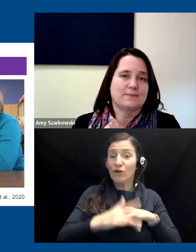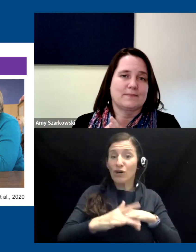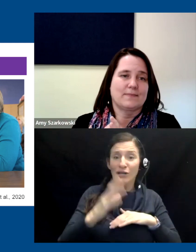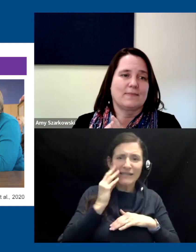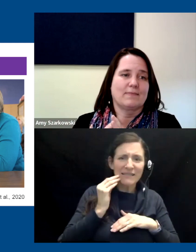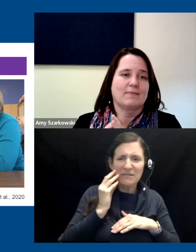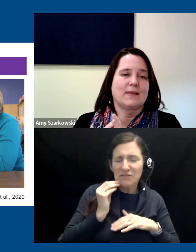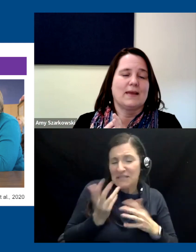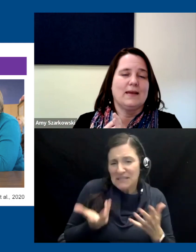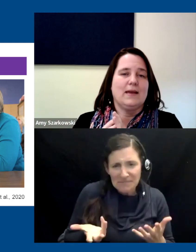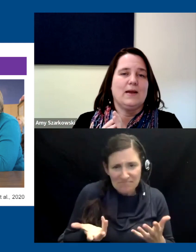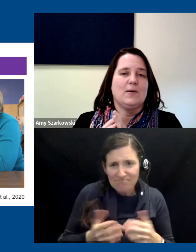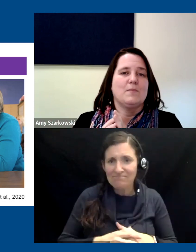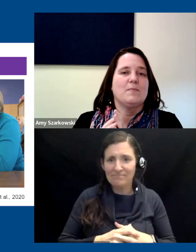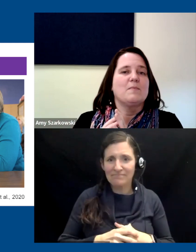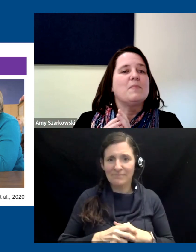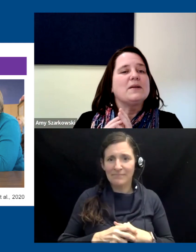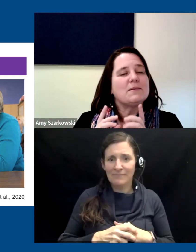experiences.